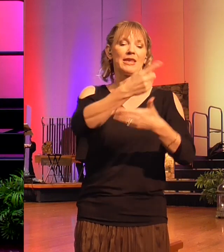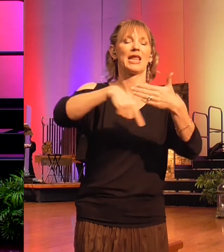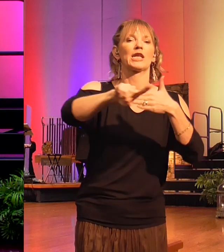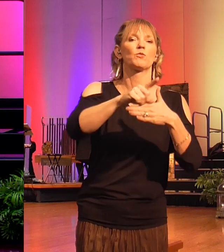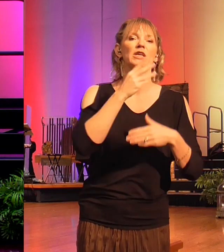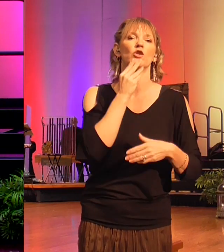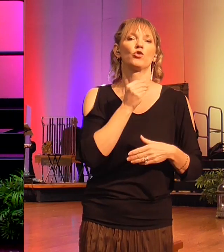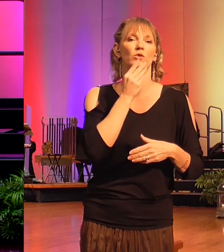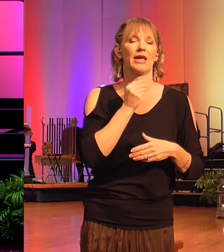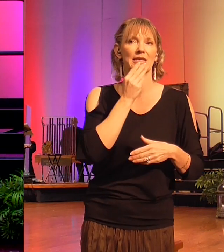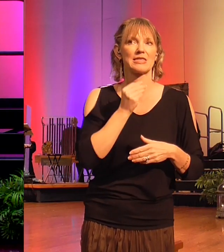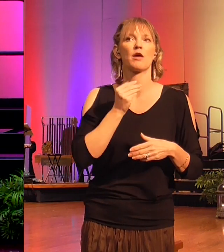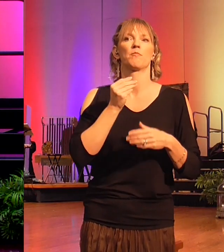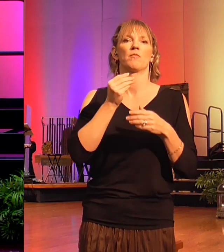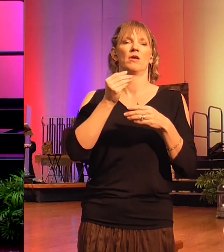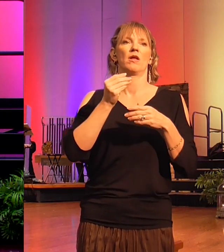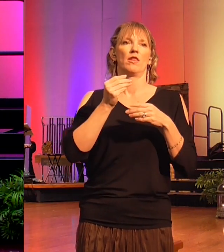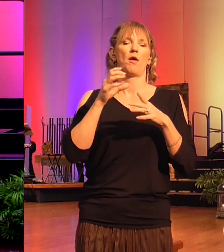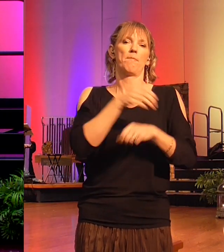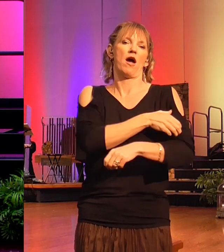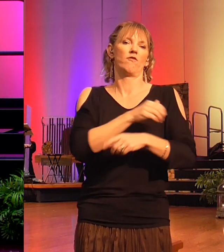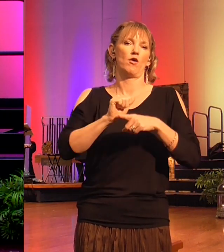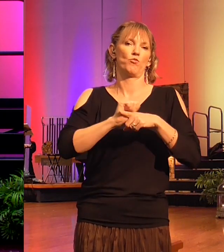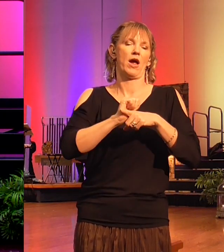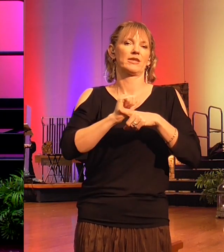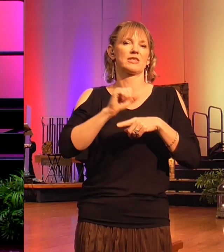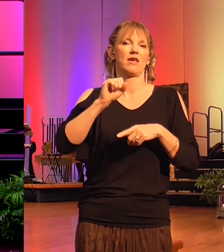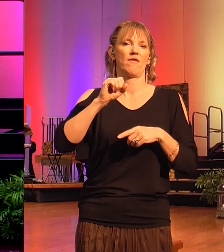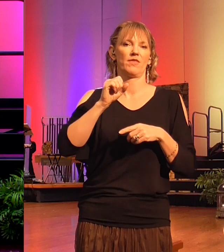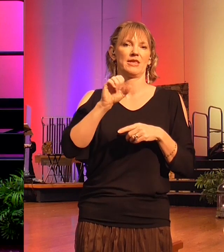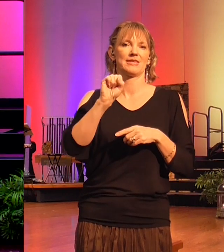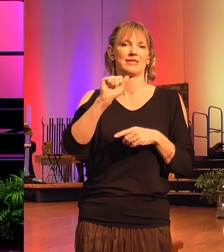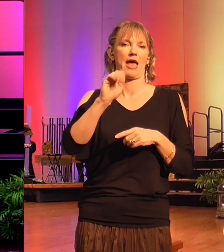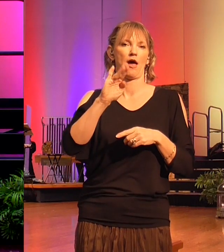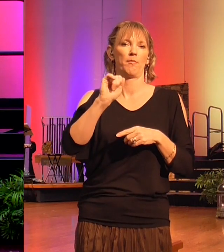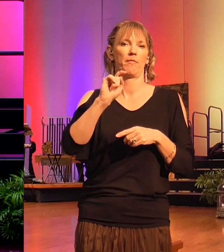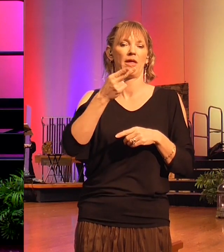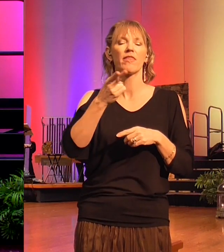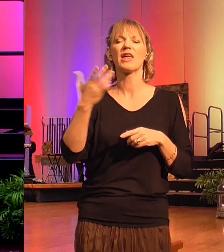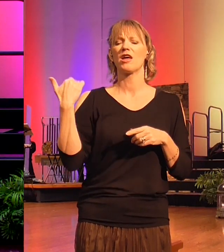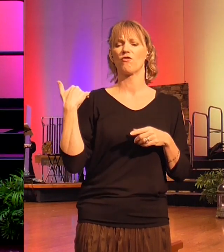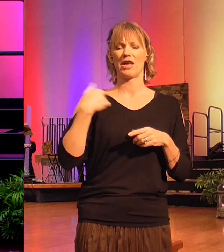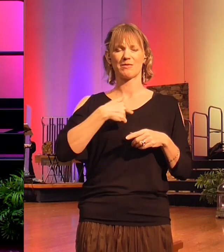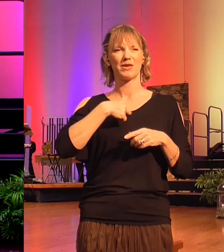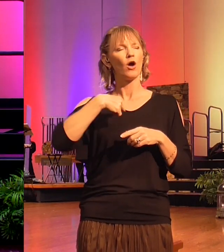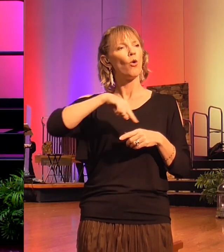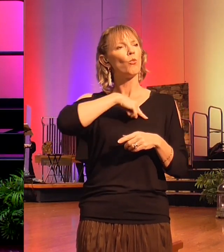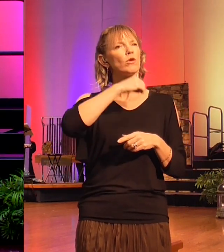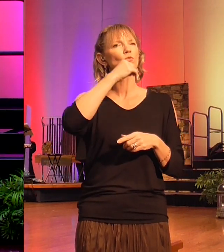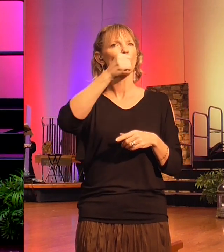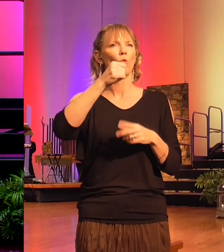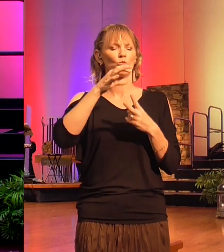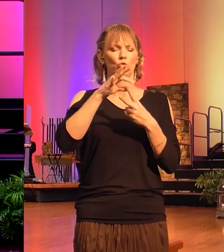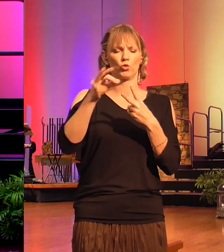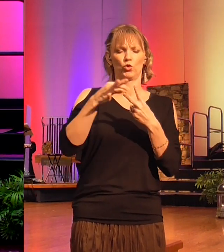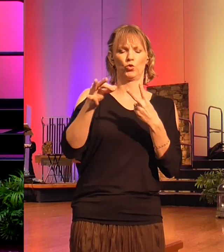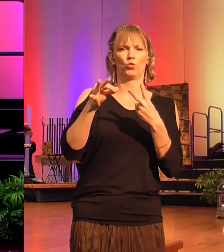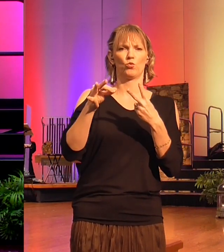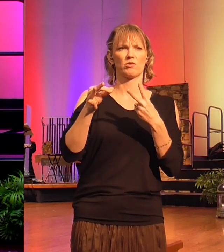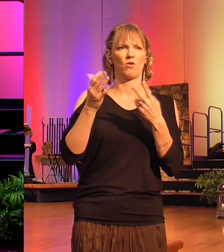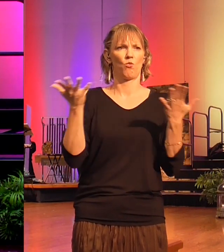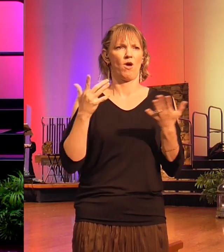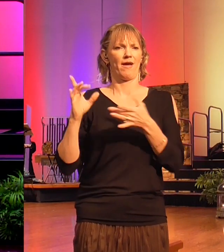of the Sabbath. And it reminds me that we don't get to choose about what connects us. It's already